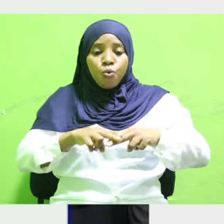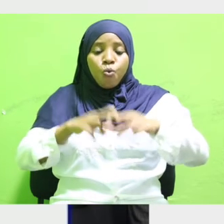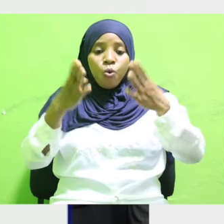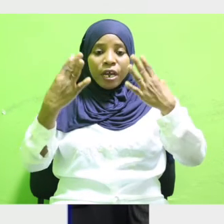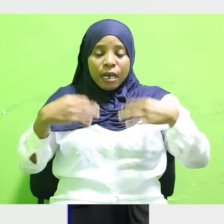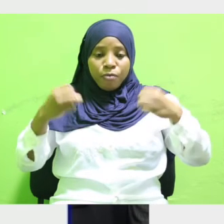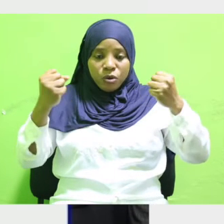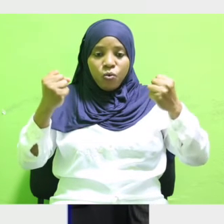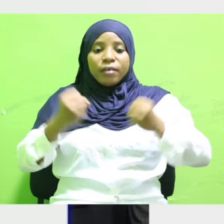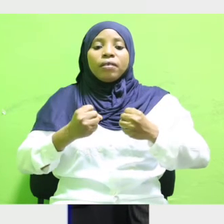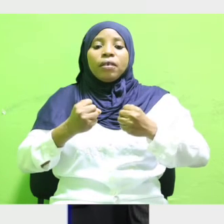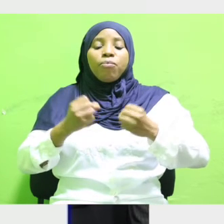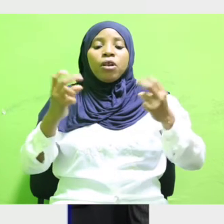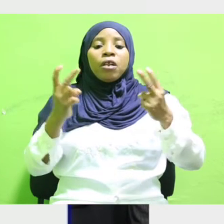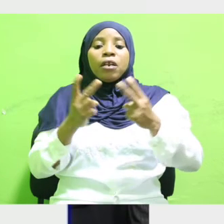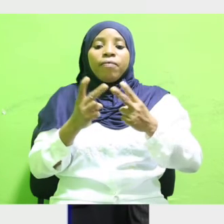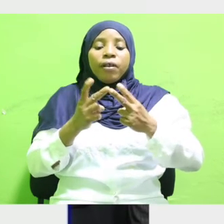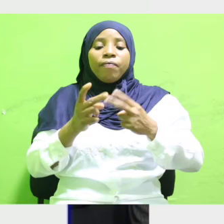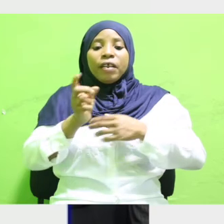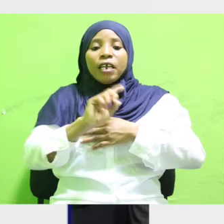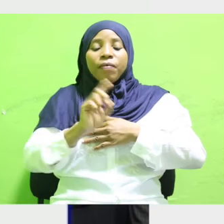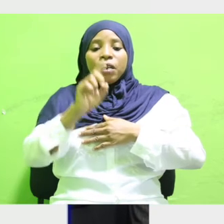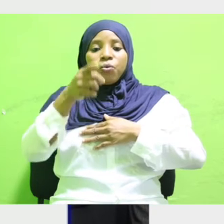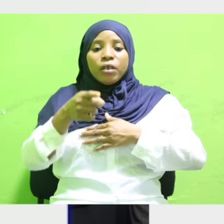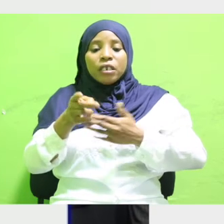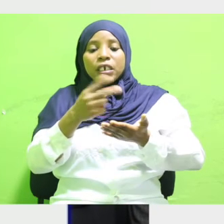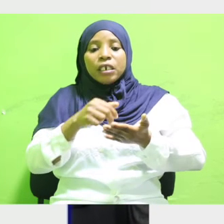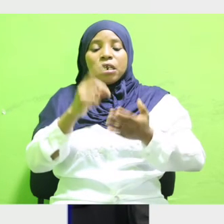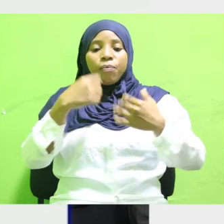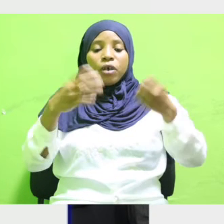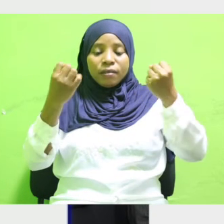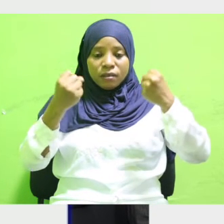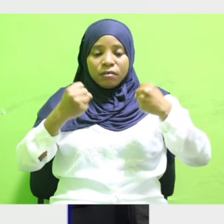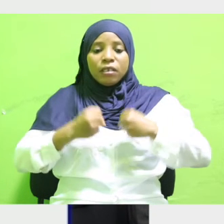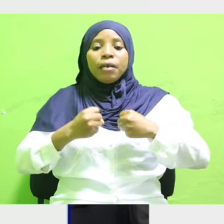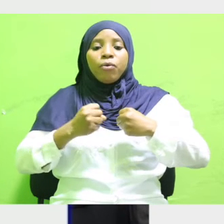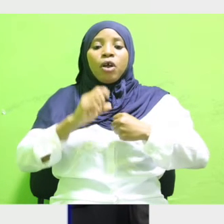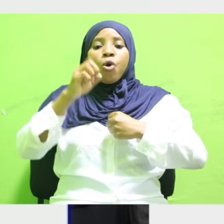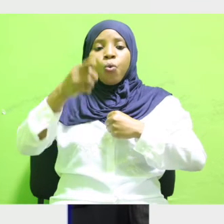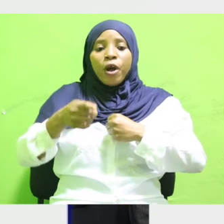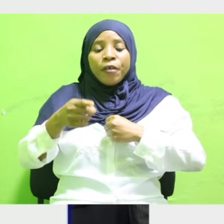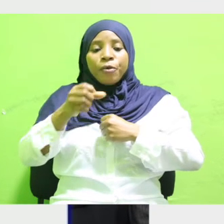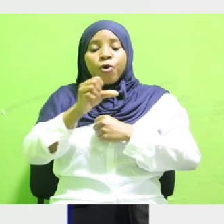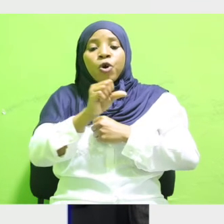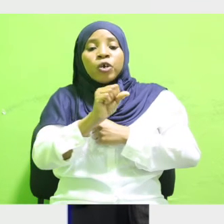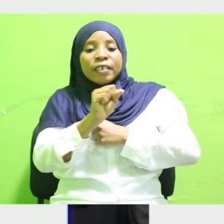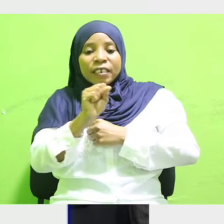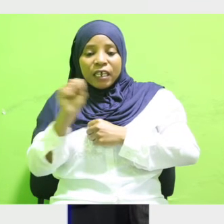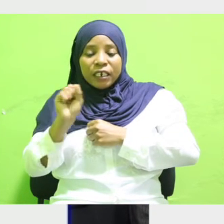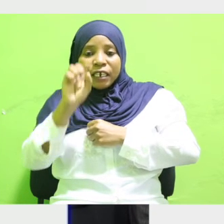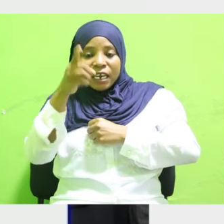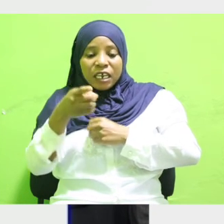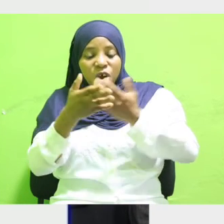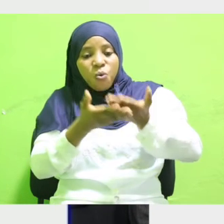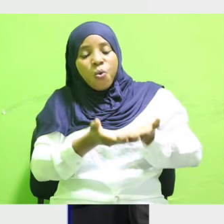that they would not be able to stay even straight. So the skeleton acts as a